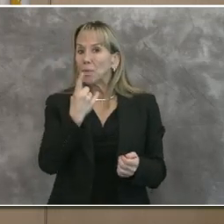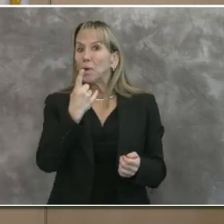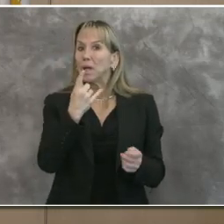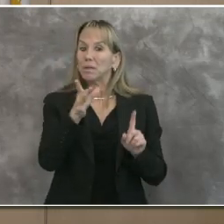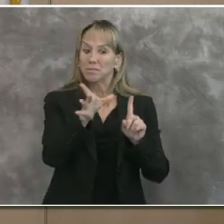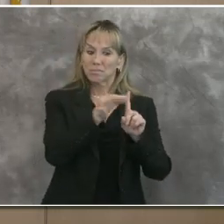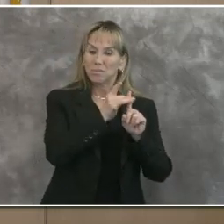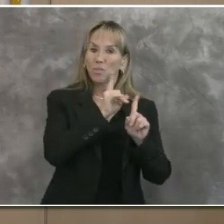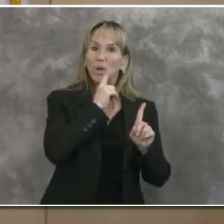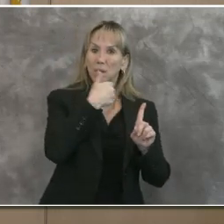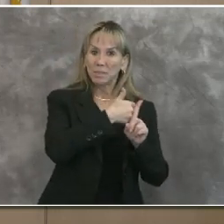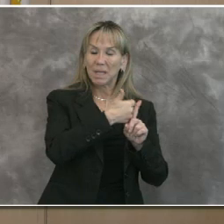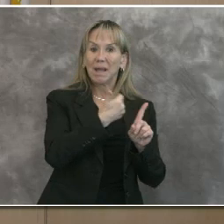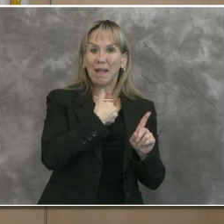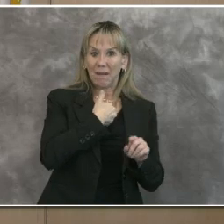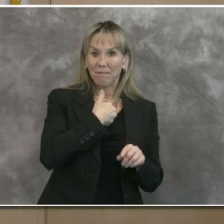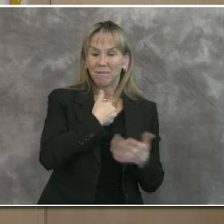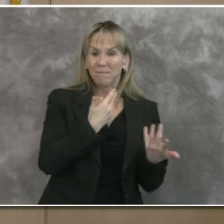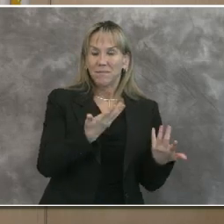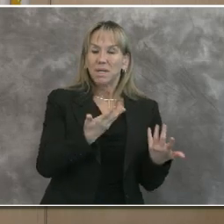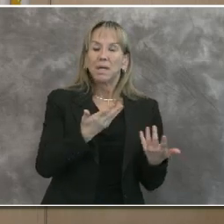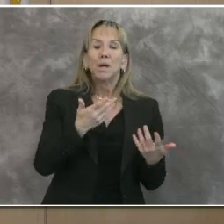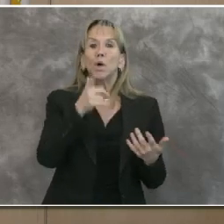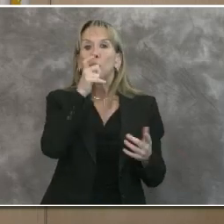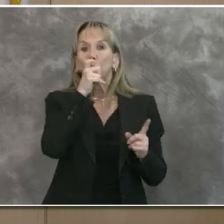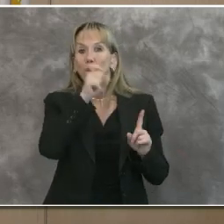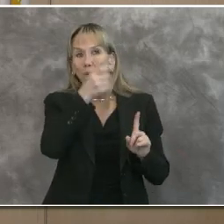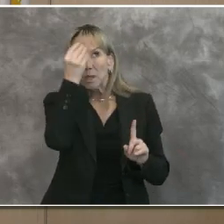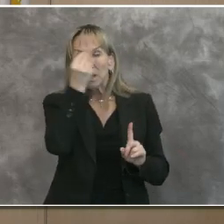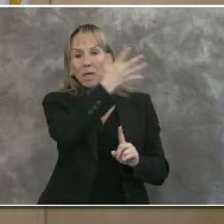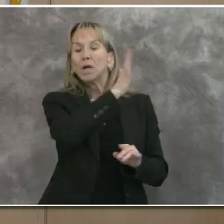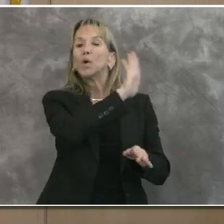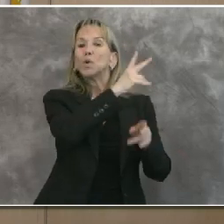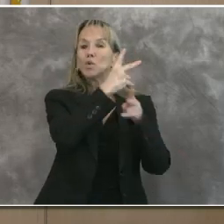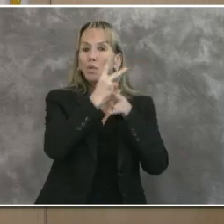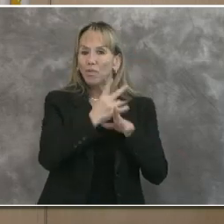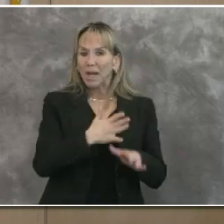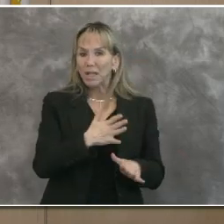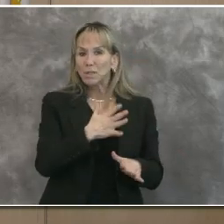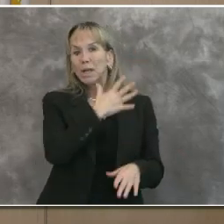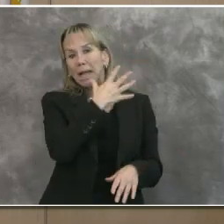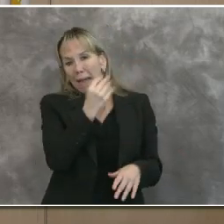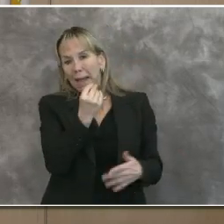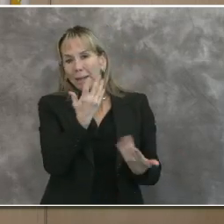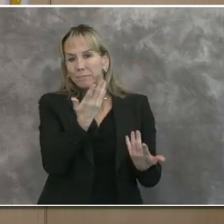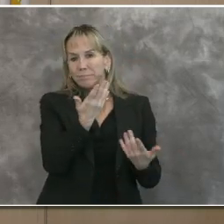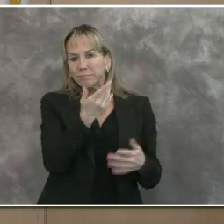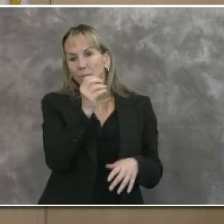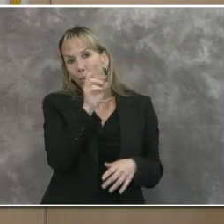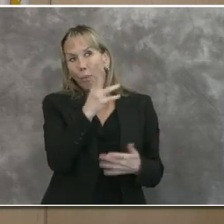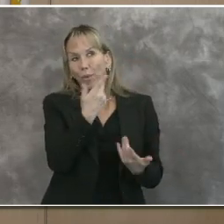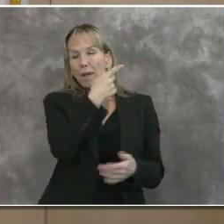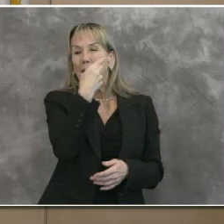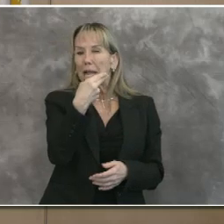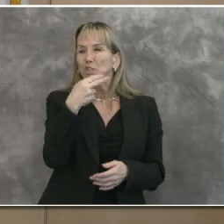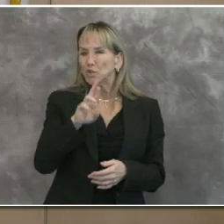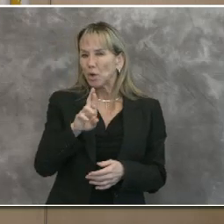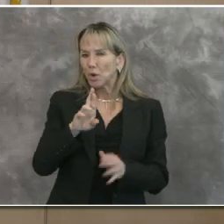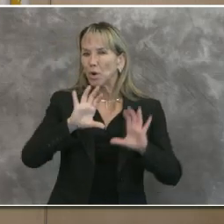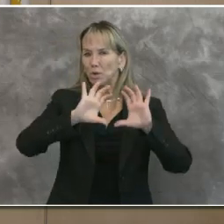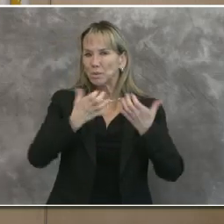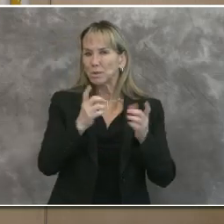COVID-19, the person that should be notified would be their supervisor or HR. It is